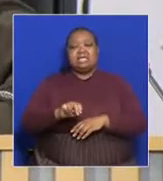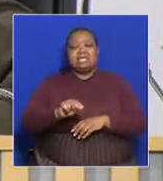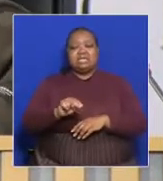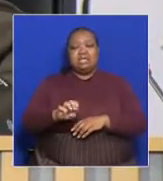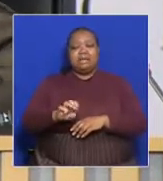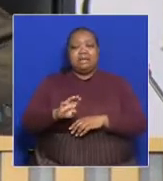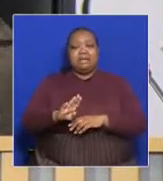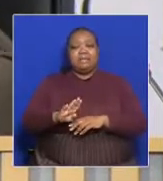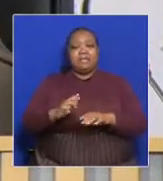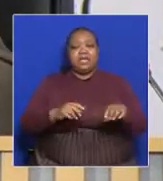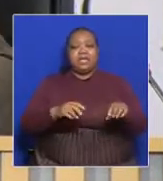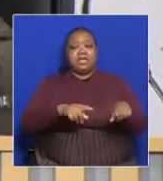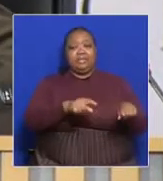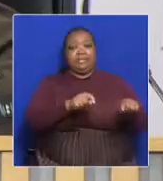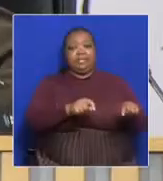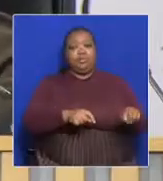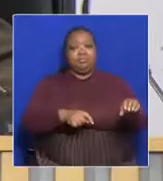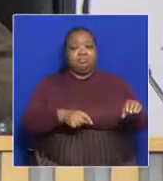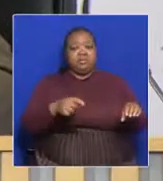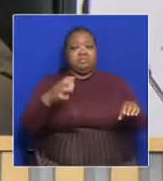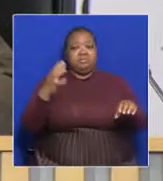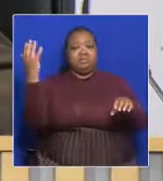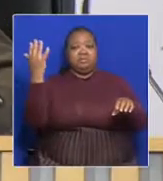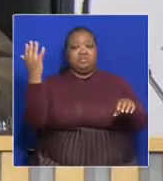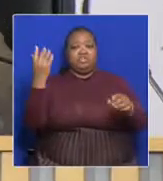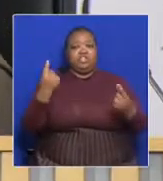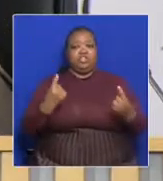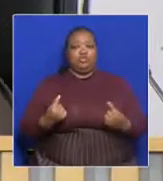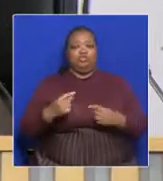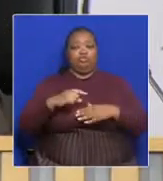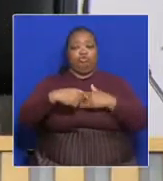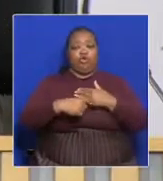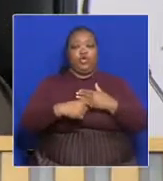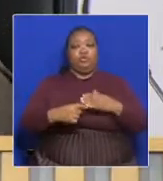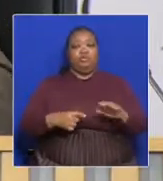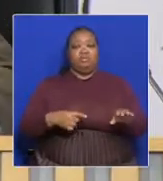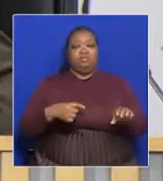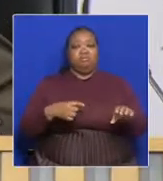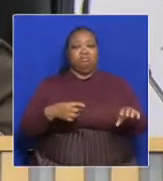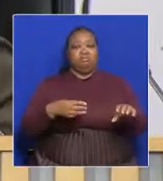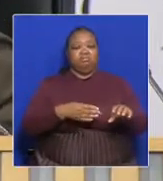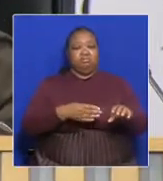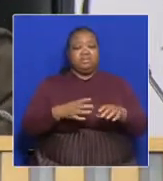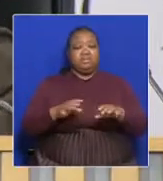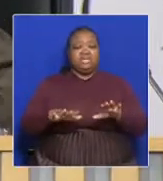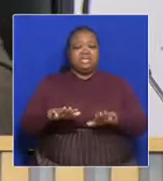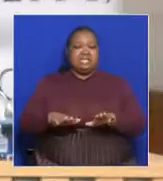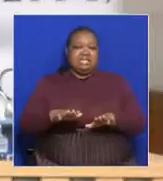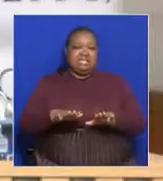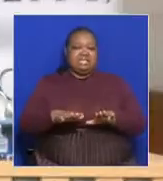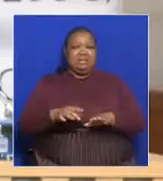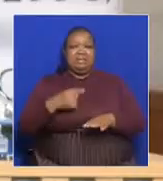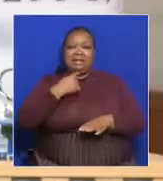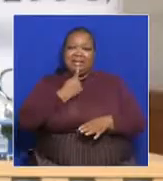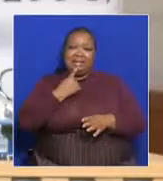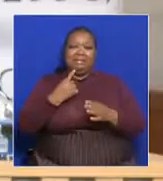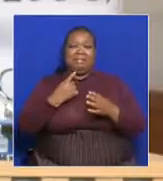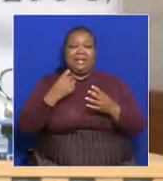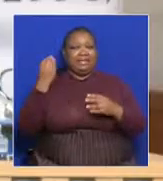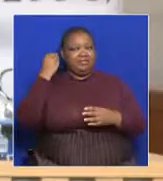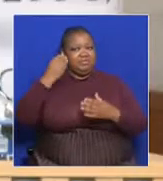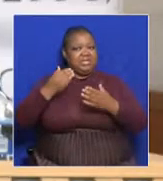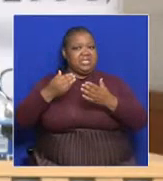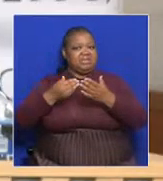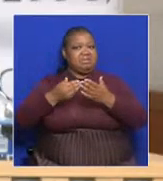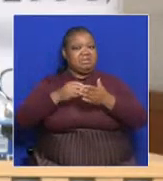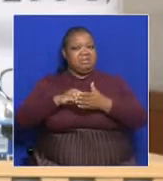some conference. It's somewhat similar, but I see it's chopped and changed. I Okay. started off with this intro of the picture